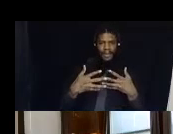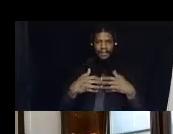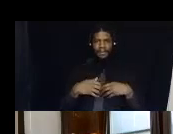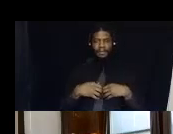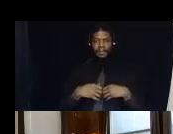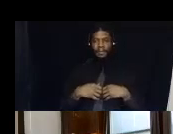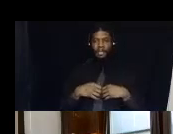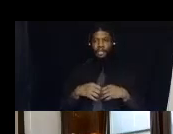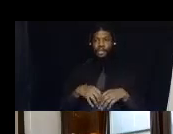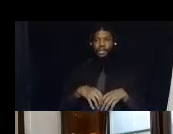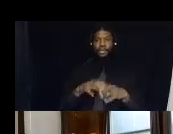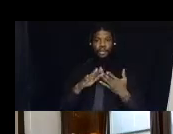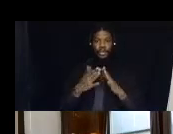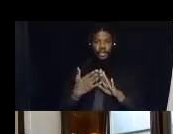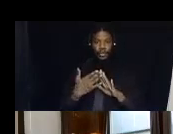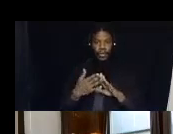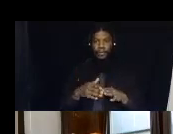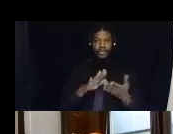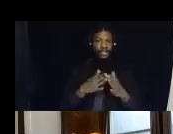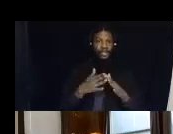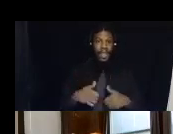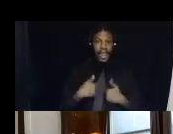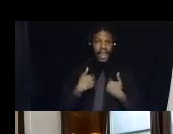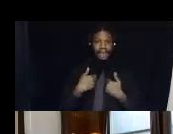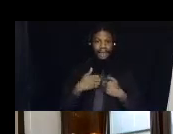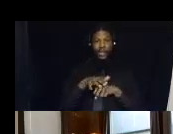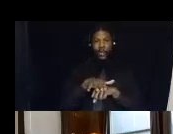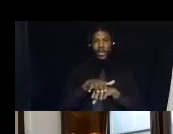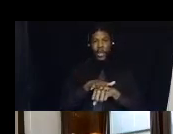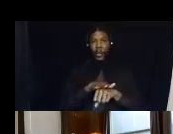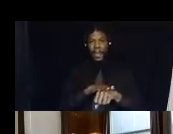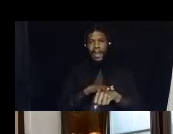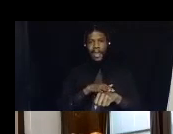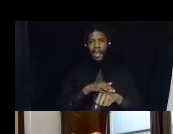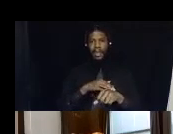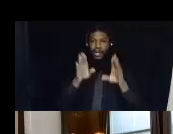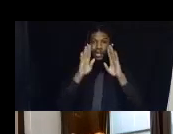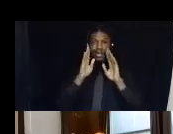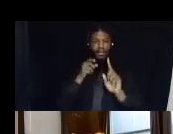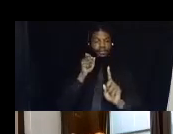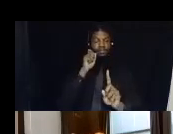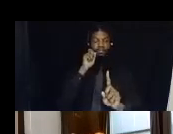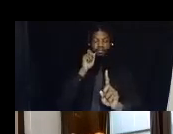urban, slow down, city life, grabs attention, hesitation,